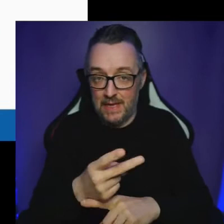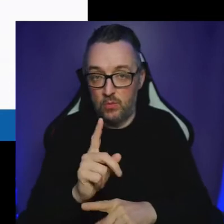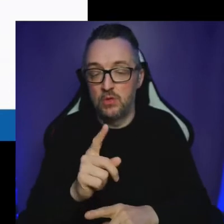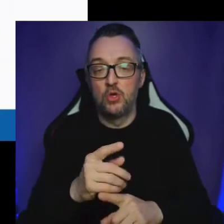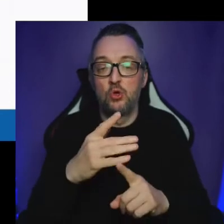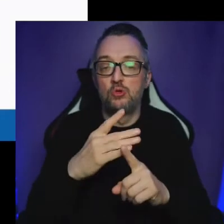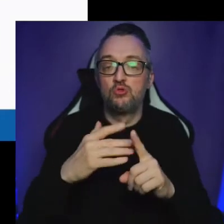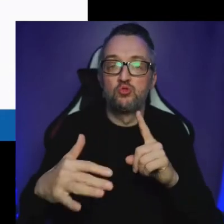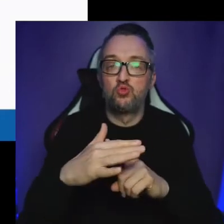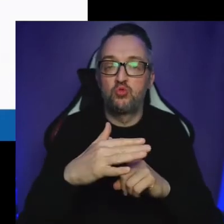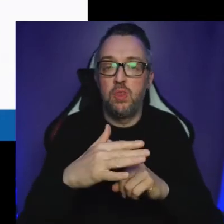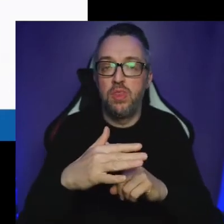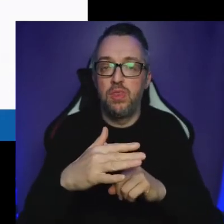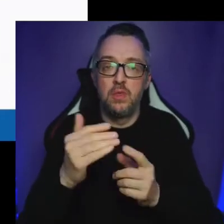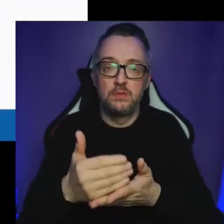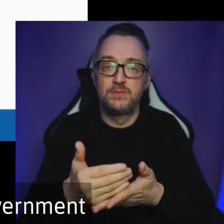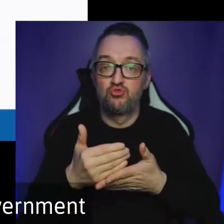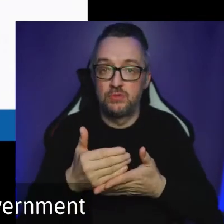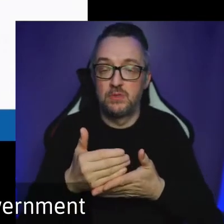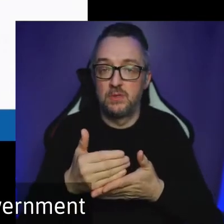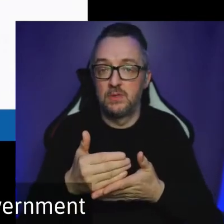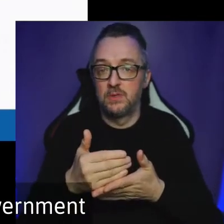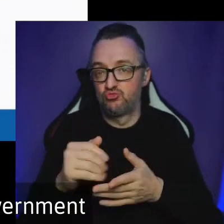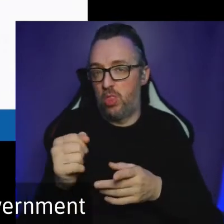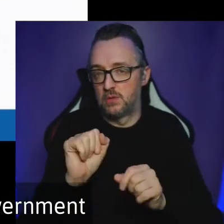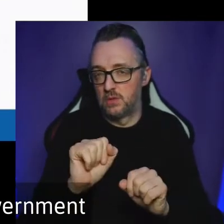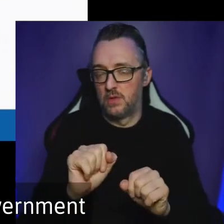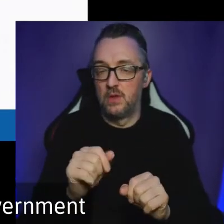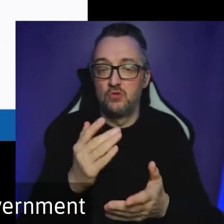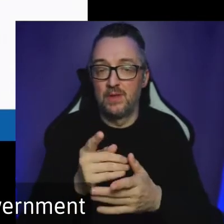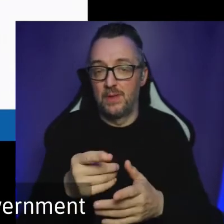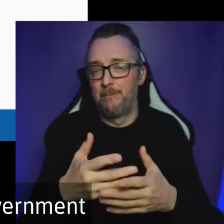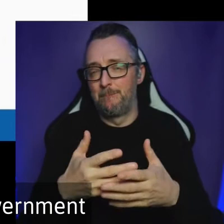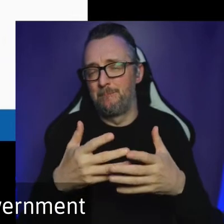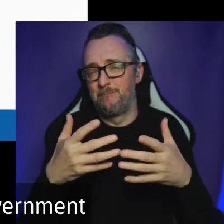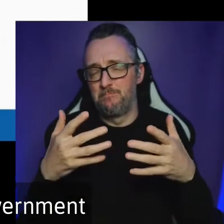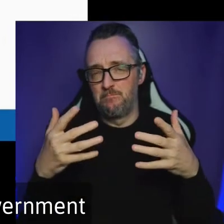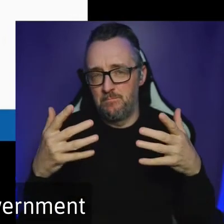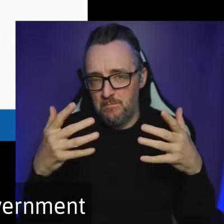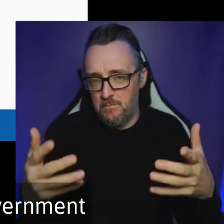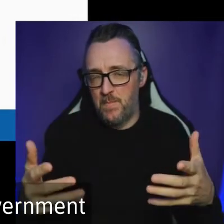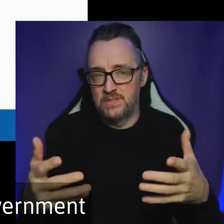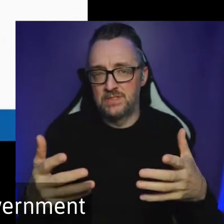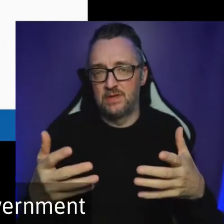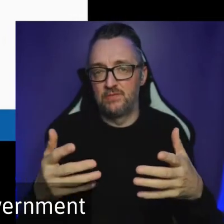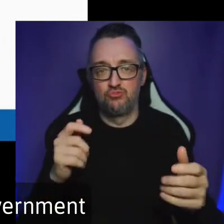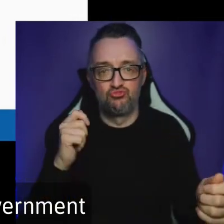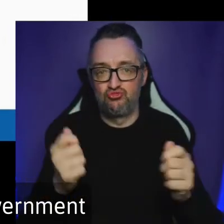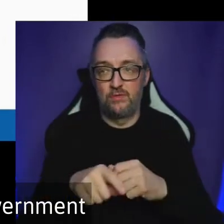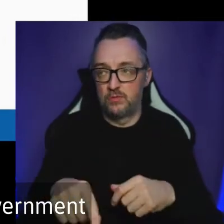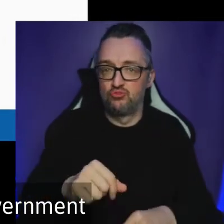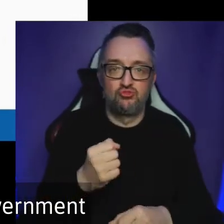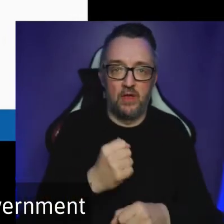Scotland work. So this is a large piece of change for Scottish